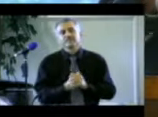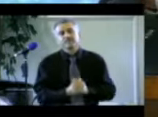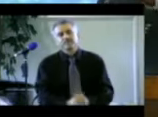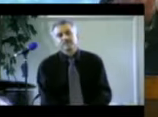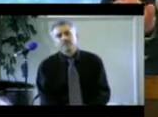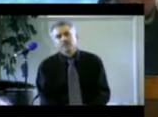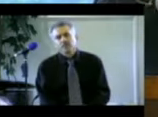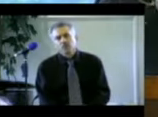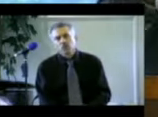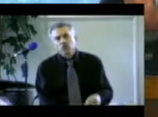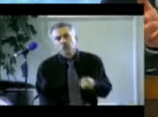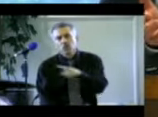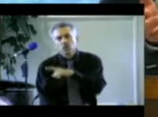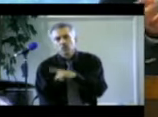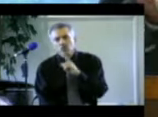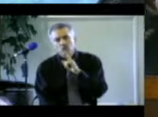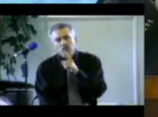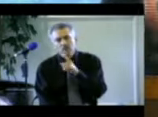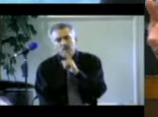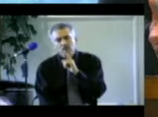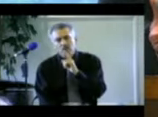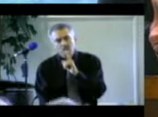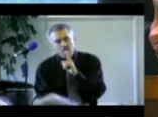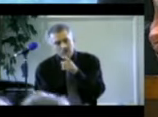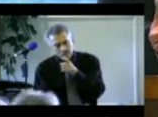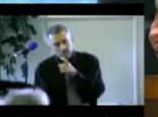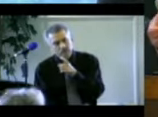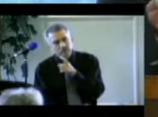Do we really, really, really